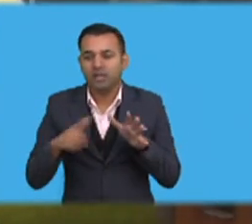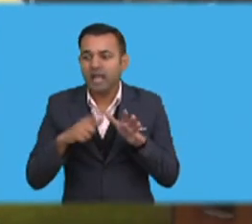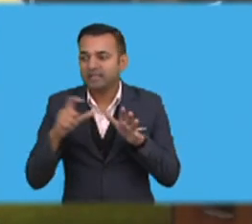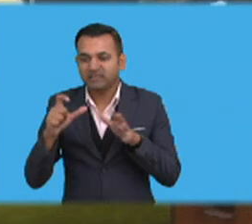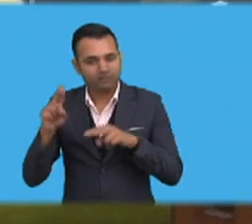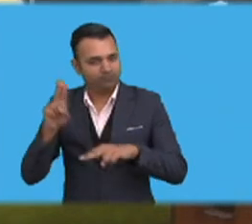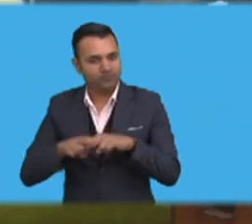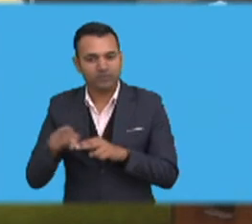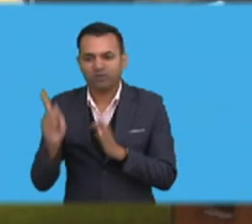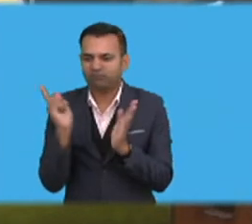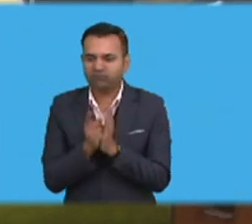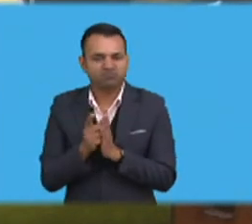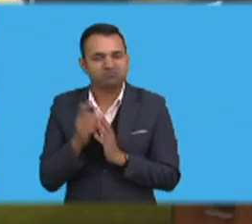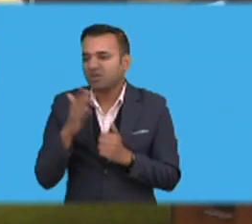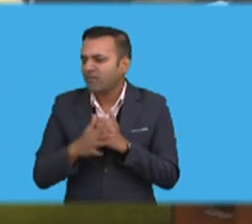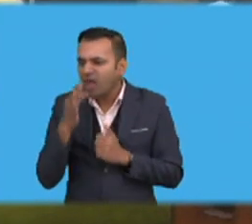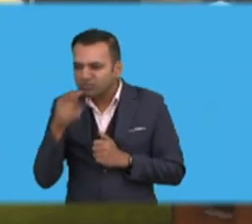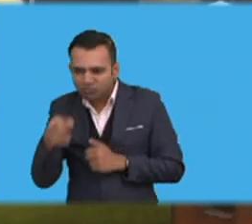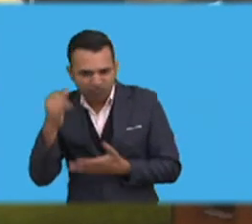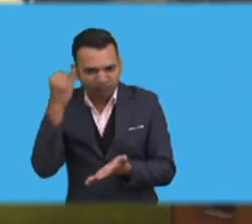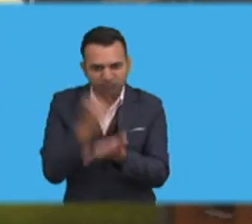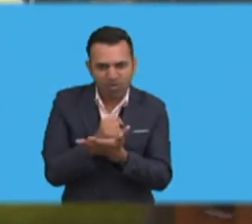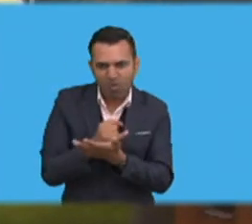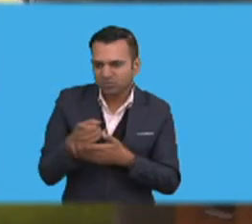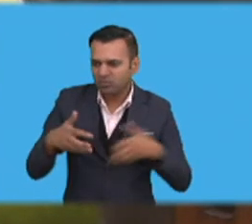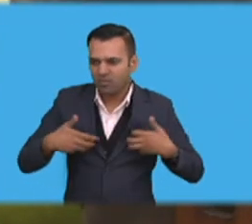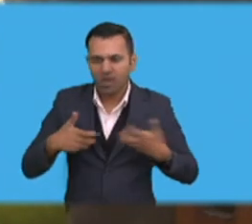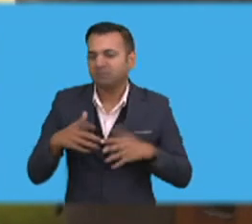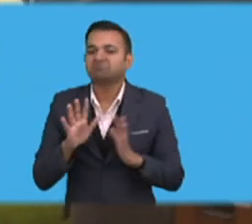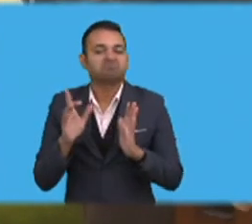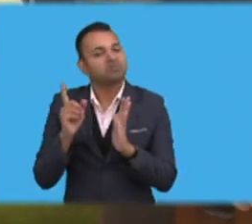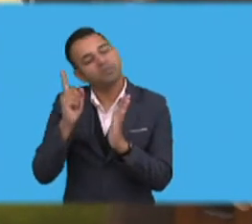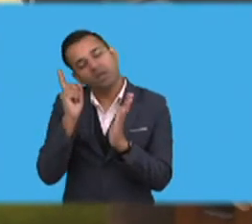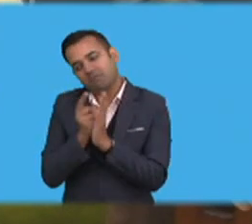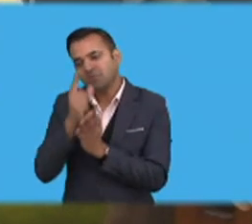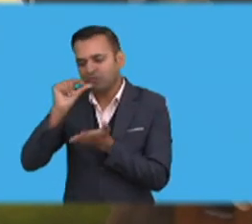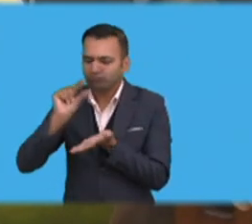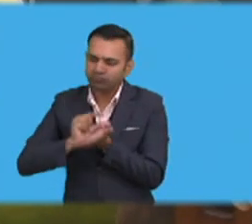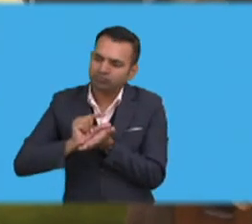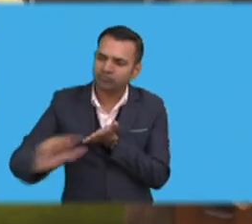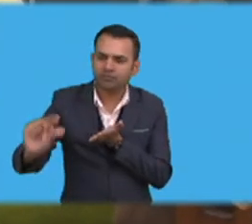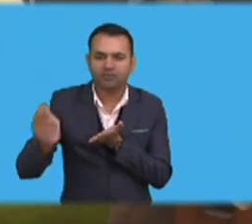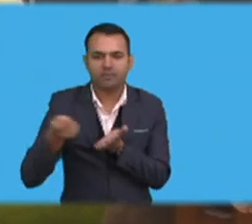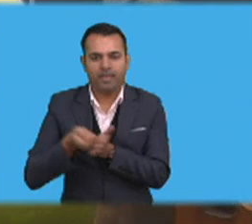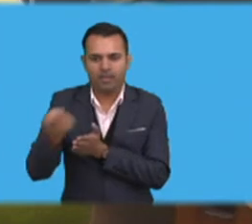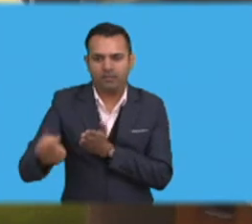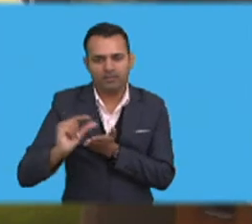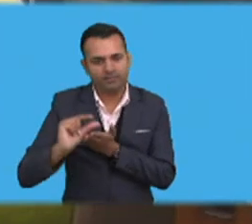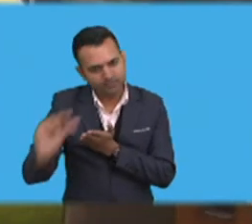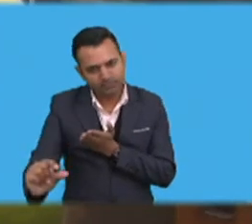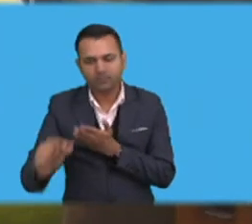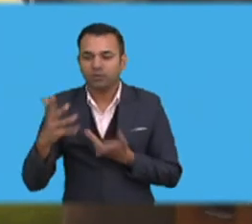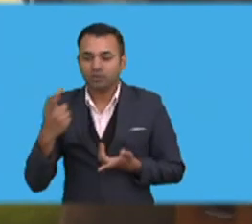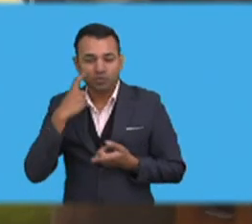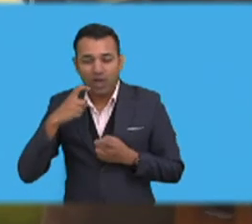no-fault compensation payment to be made very shortly. The ACCF is trying to accelerate the finalization of the remaining compensation